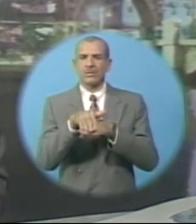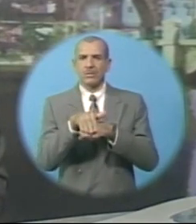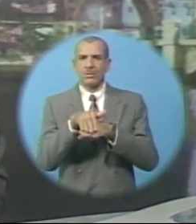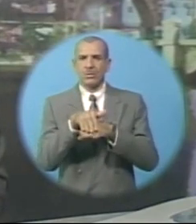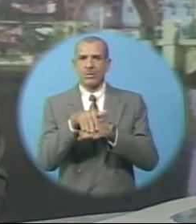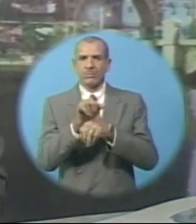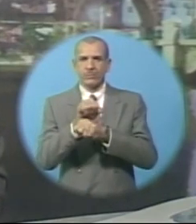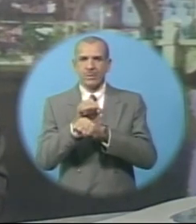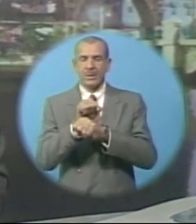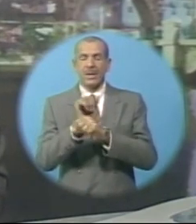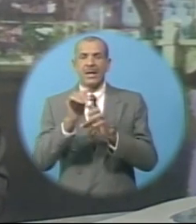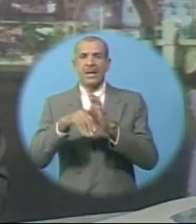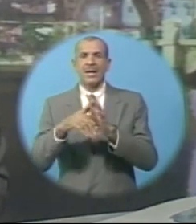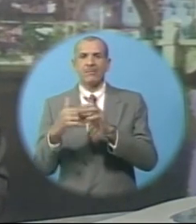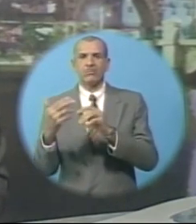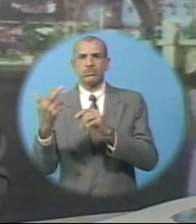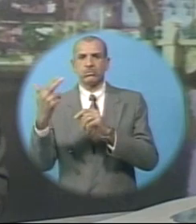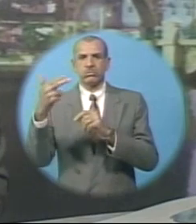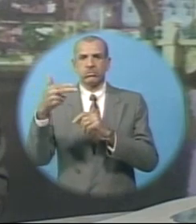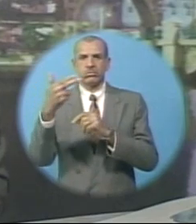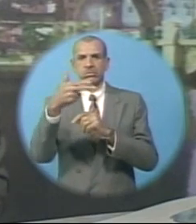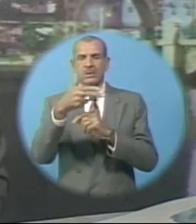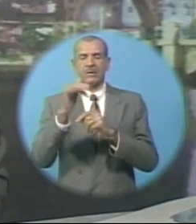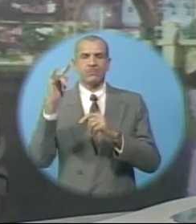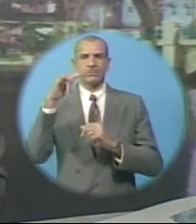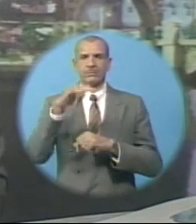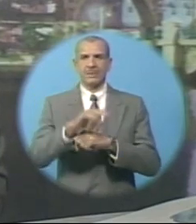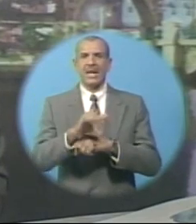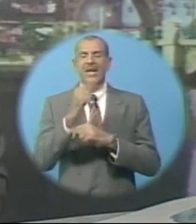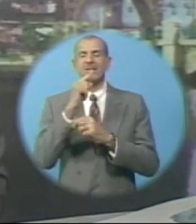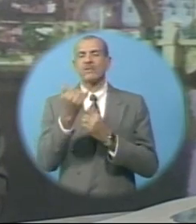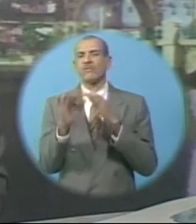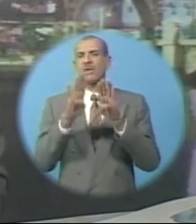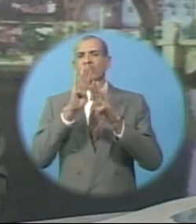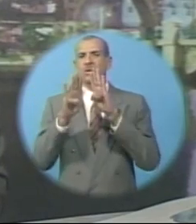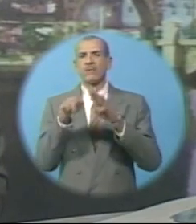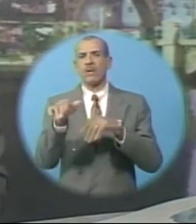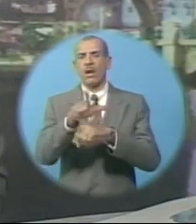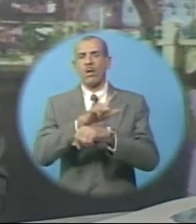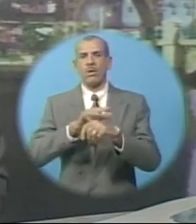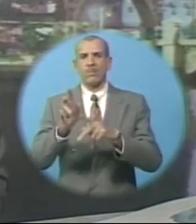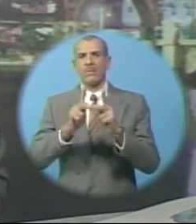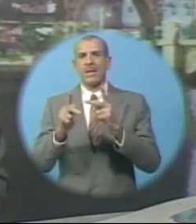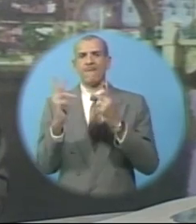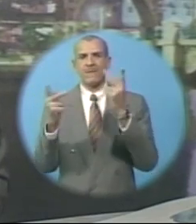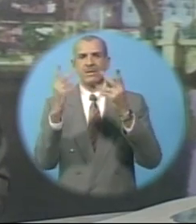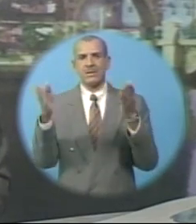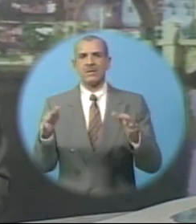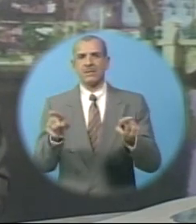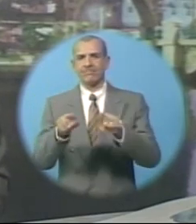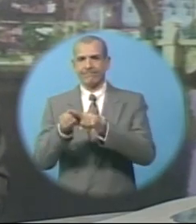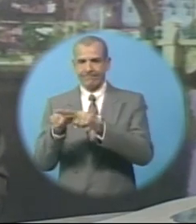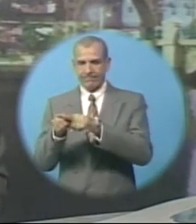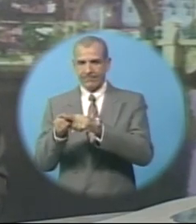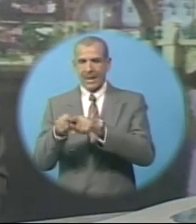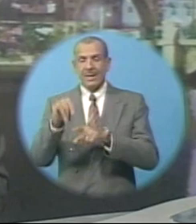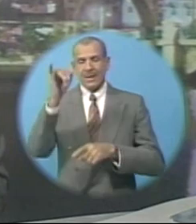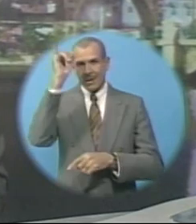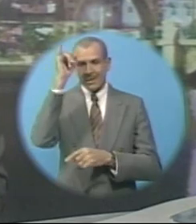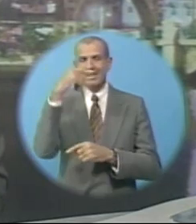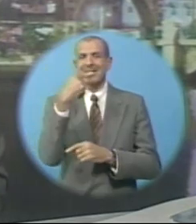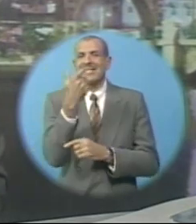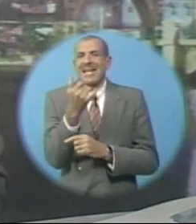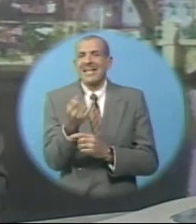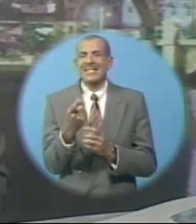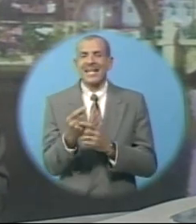island's ports of entry, he says the situation is frustrating for both locals and visitors. Mr. Innes claims the